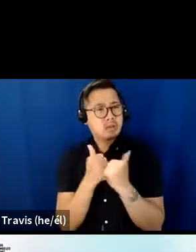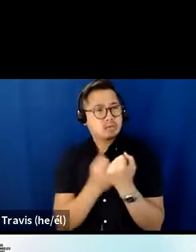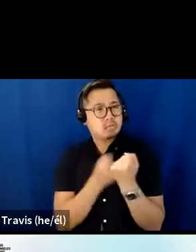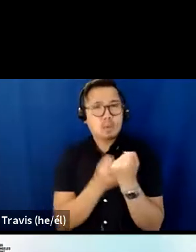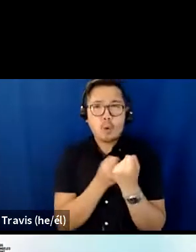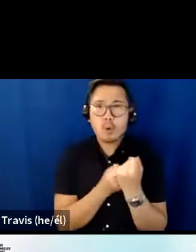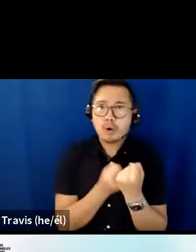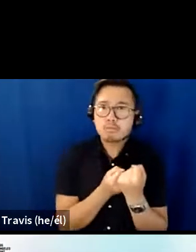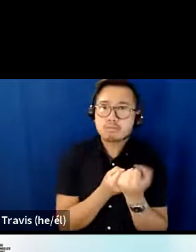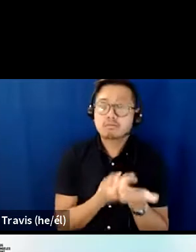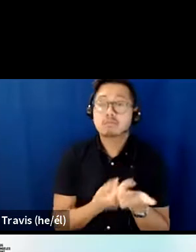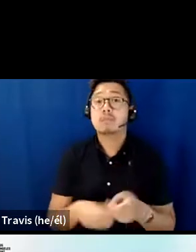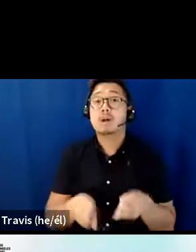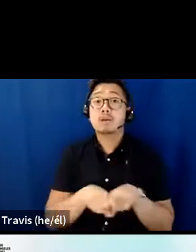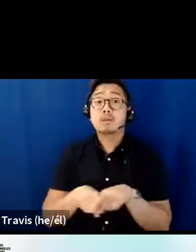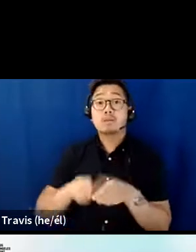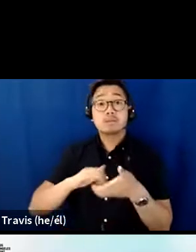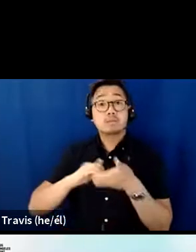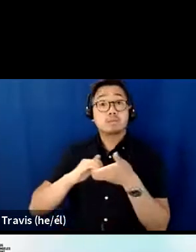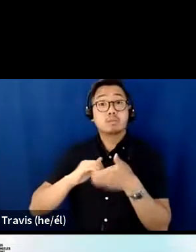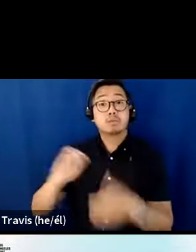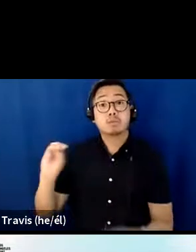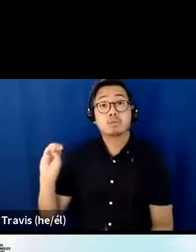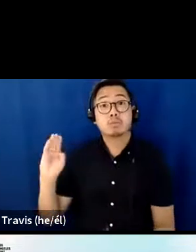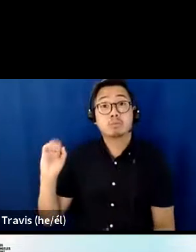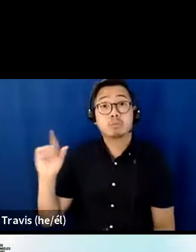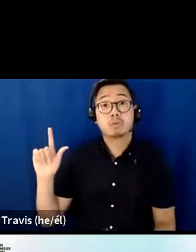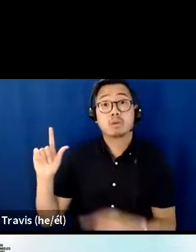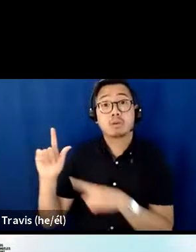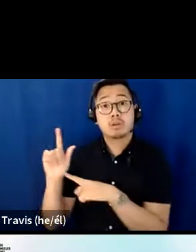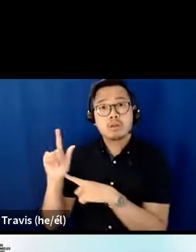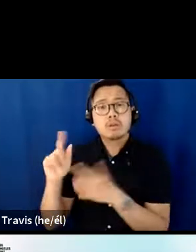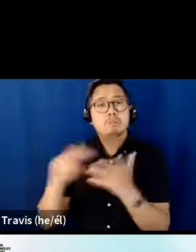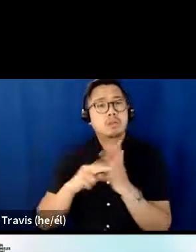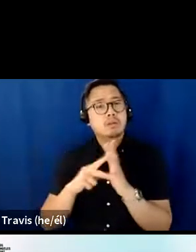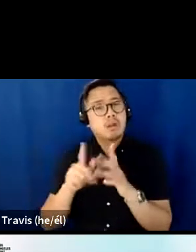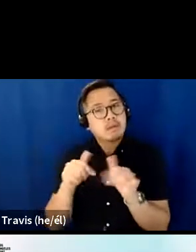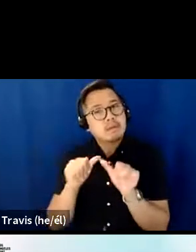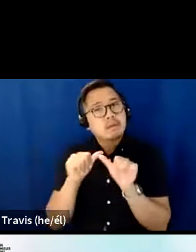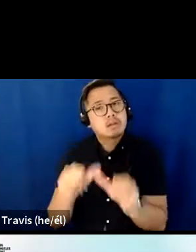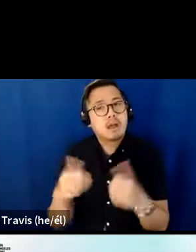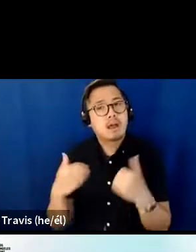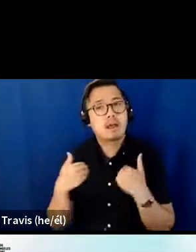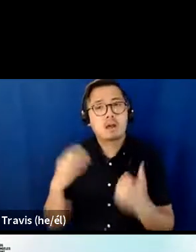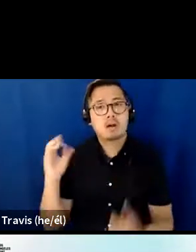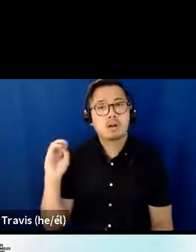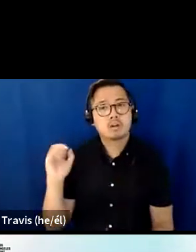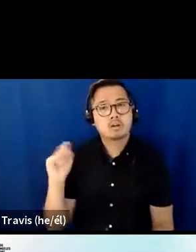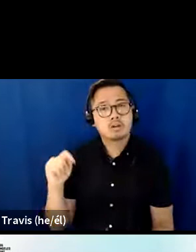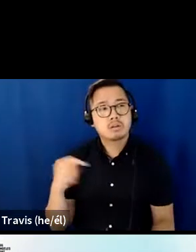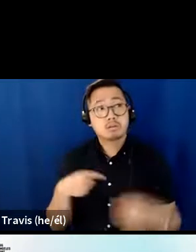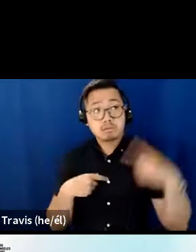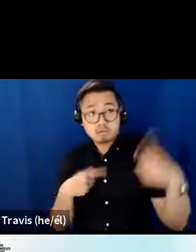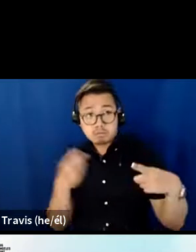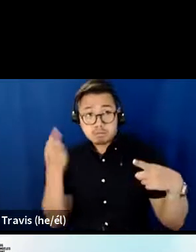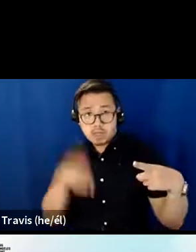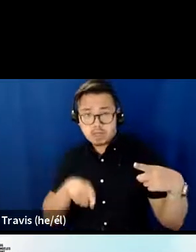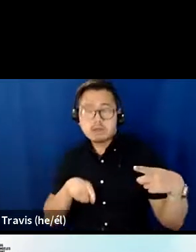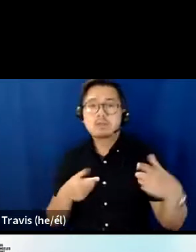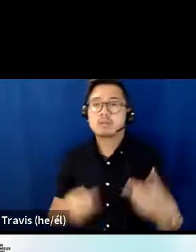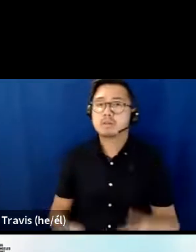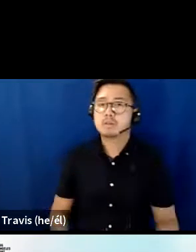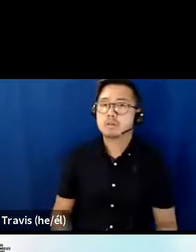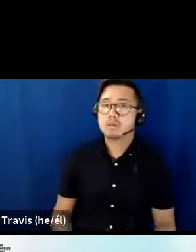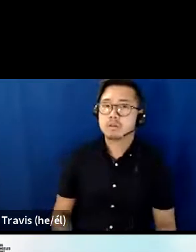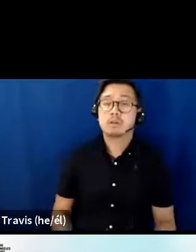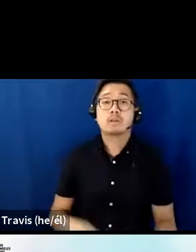mutually, it requires consent and ongoing consent as we do, yes, as we do the work. And that's in the community. And as I look outside of those that